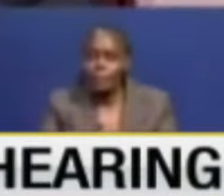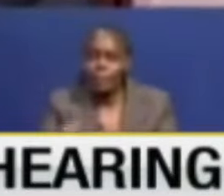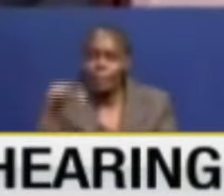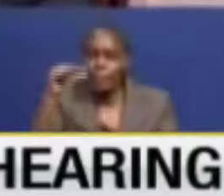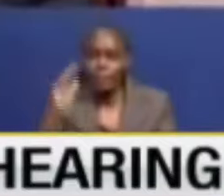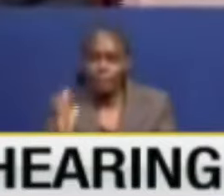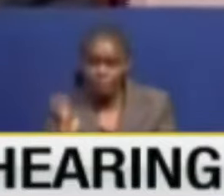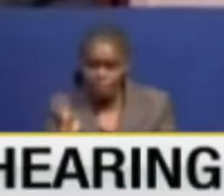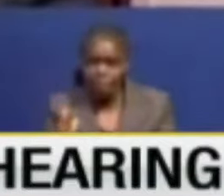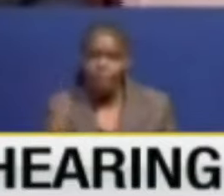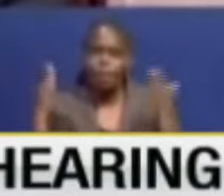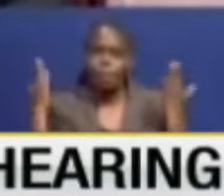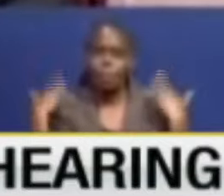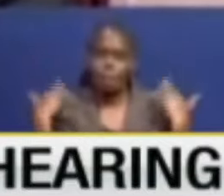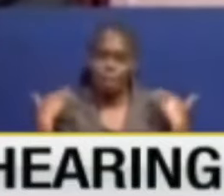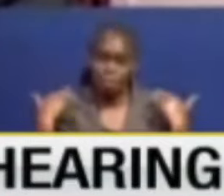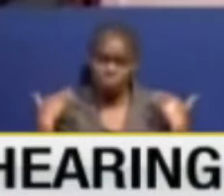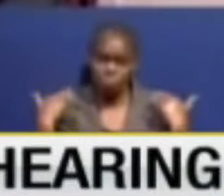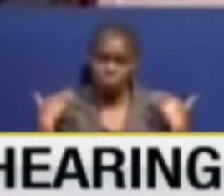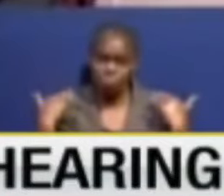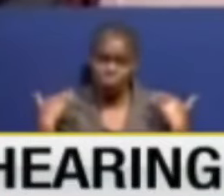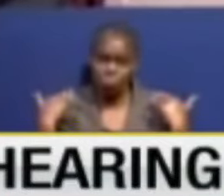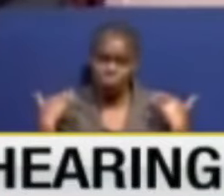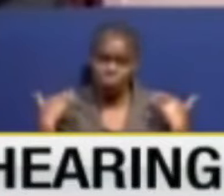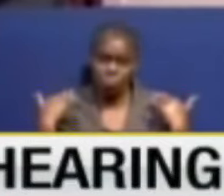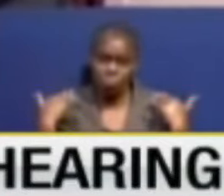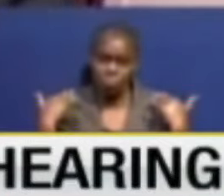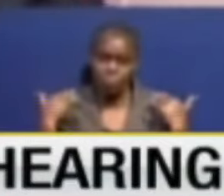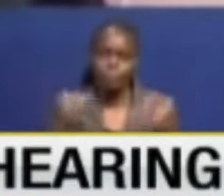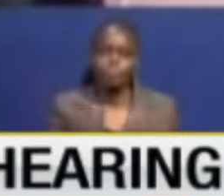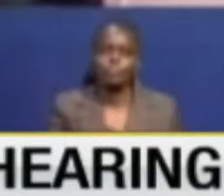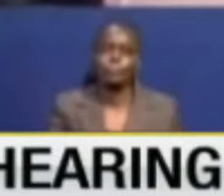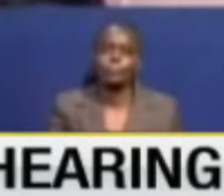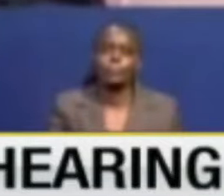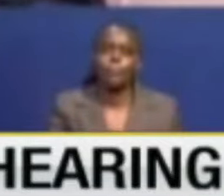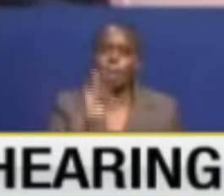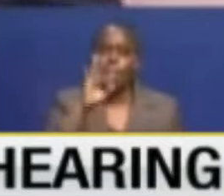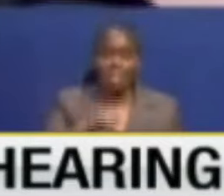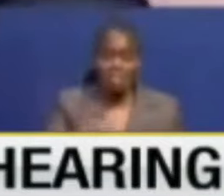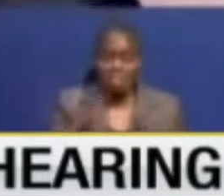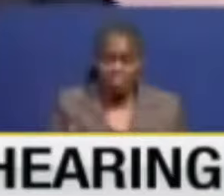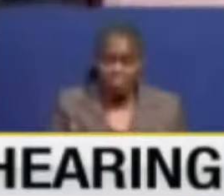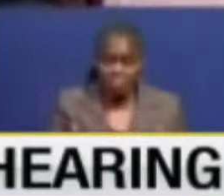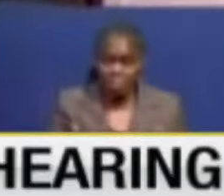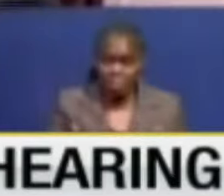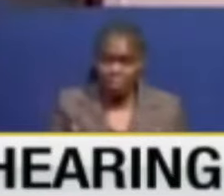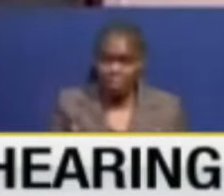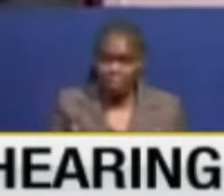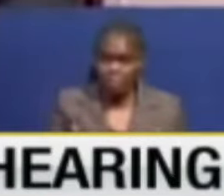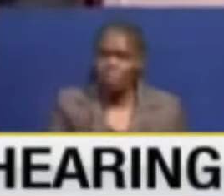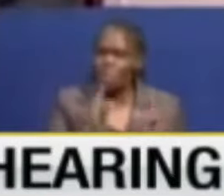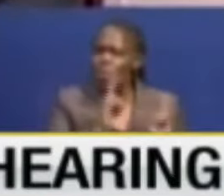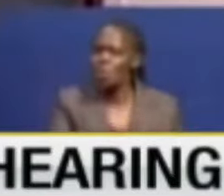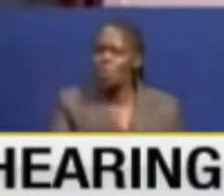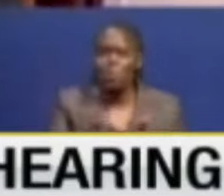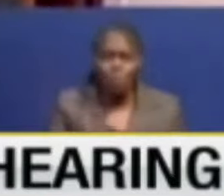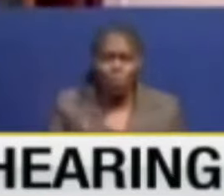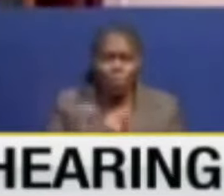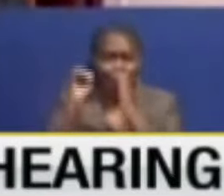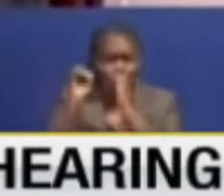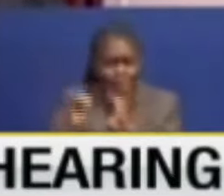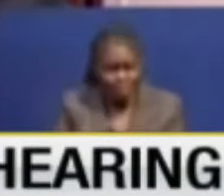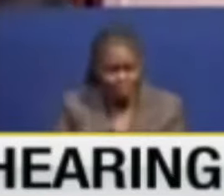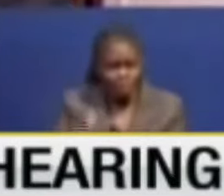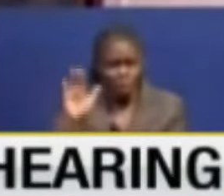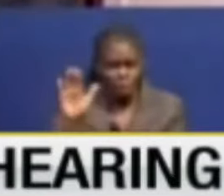the county of Meru, the county government of Meru. It's not usual that an individual can